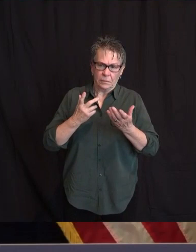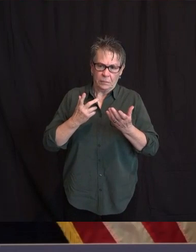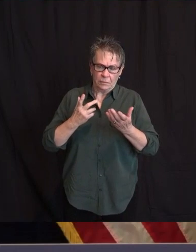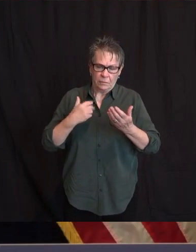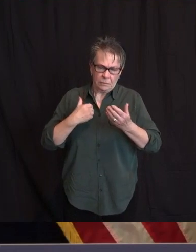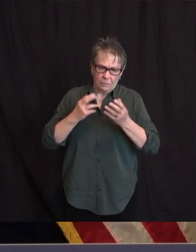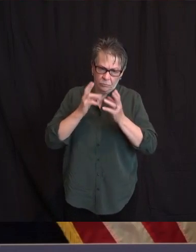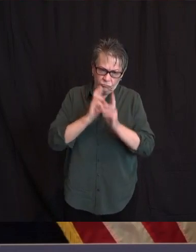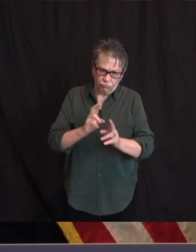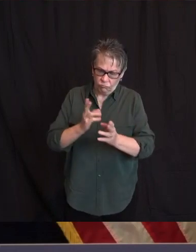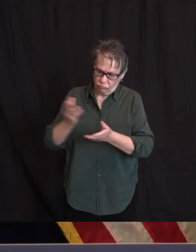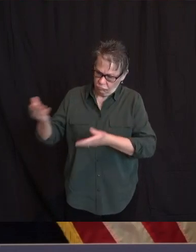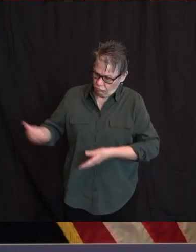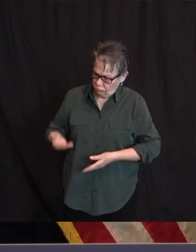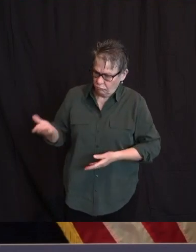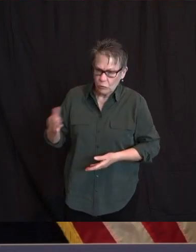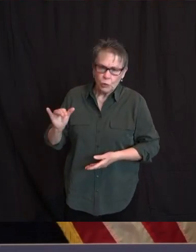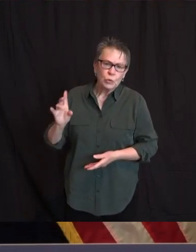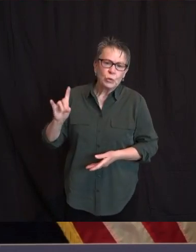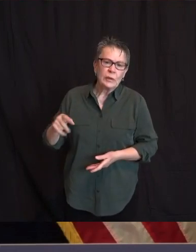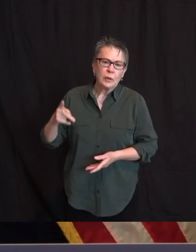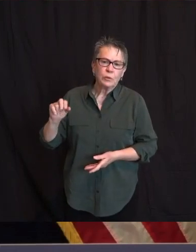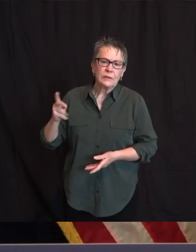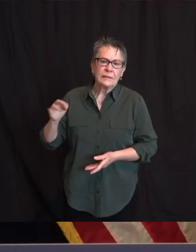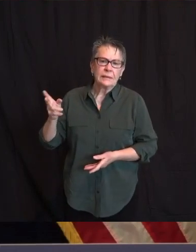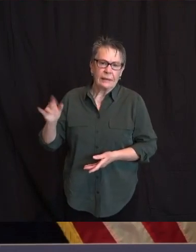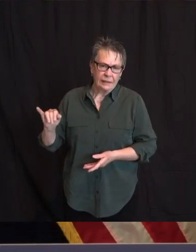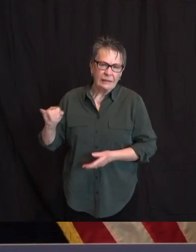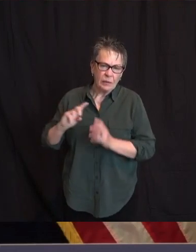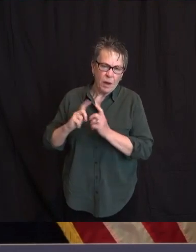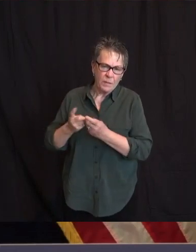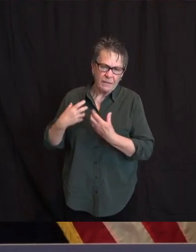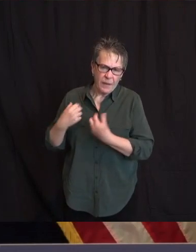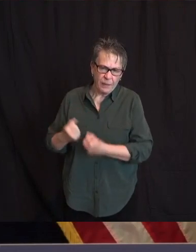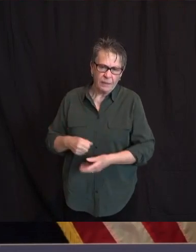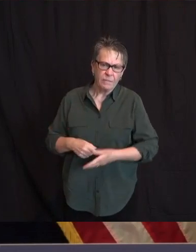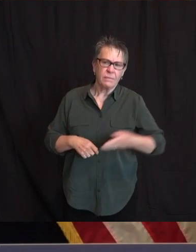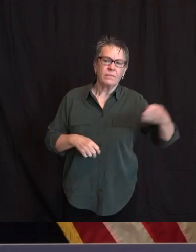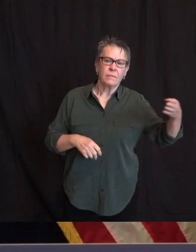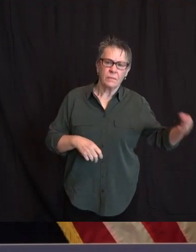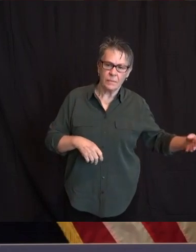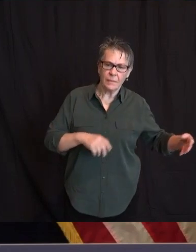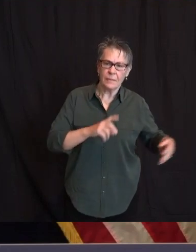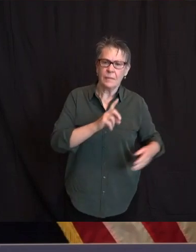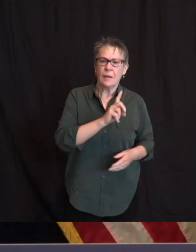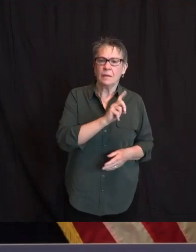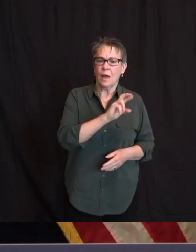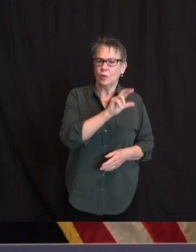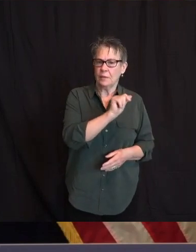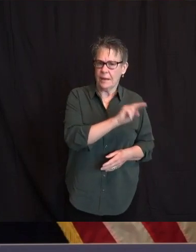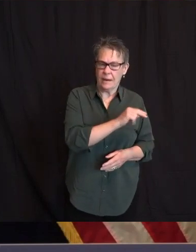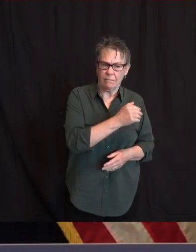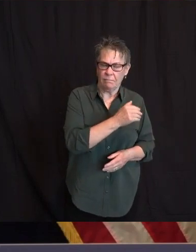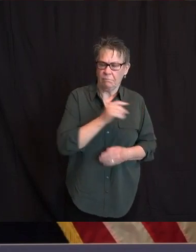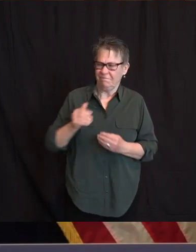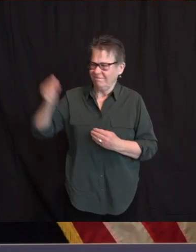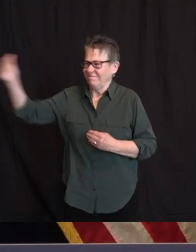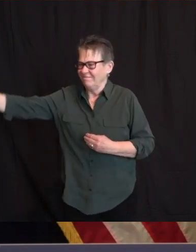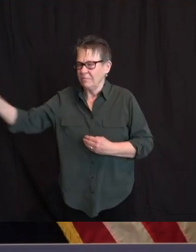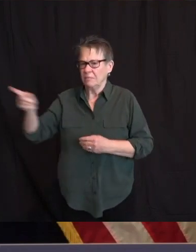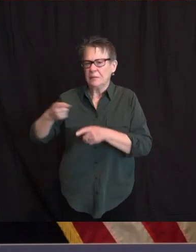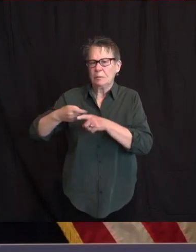Persichilli. To her right, State Epidemiologist, Dr. Christina Tan. And to my left, State Police Superintendent